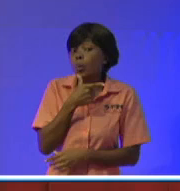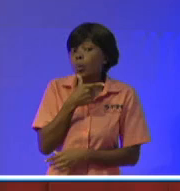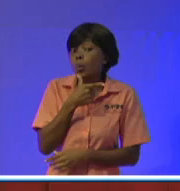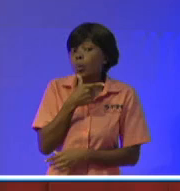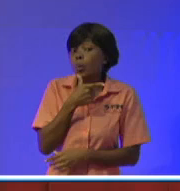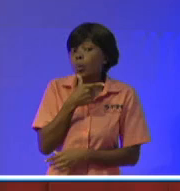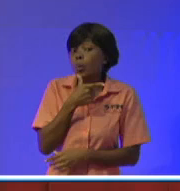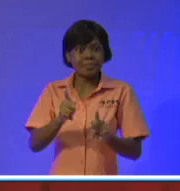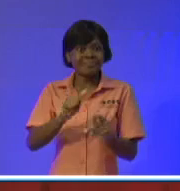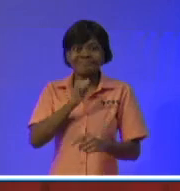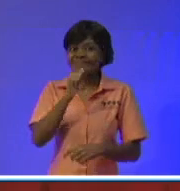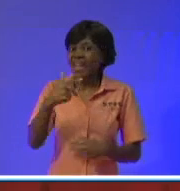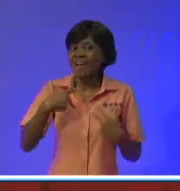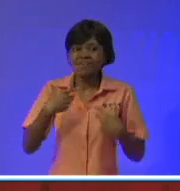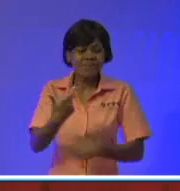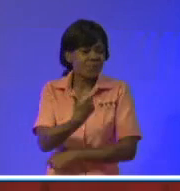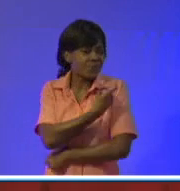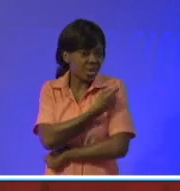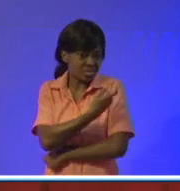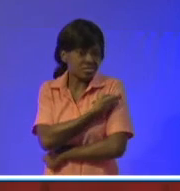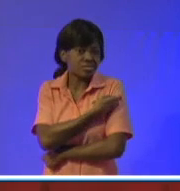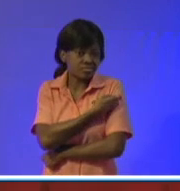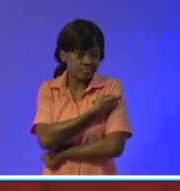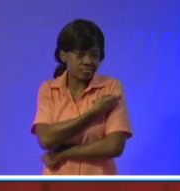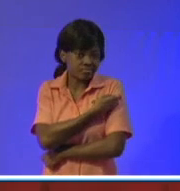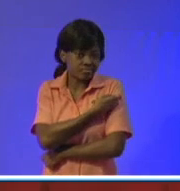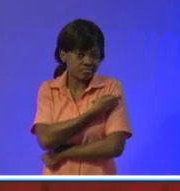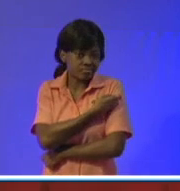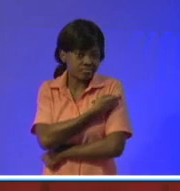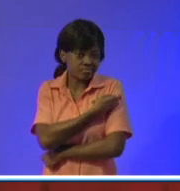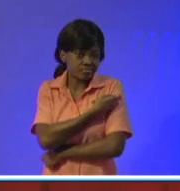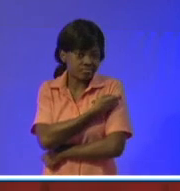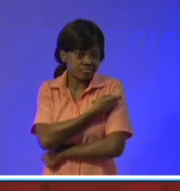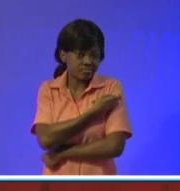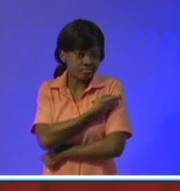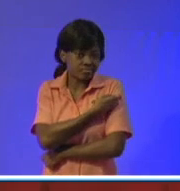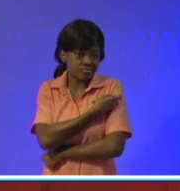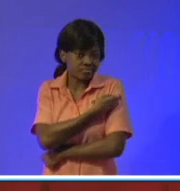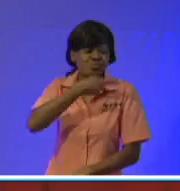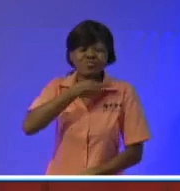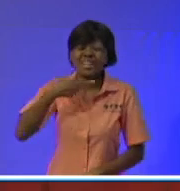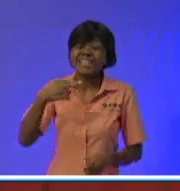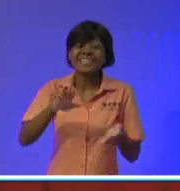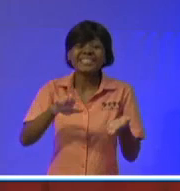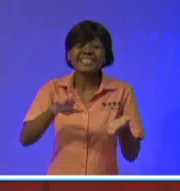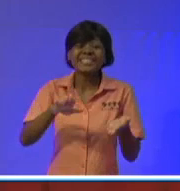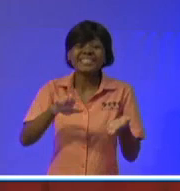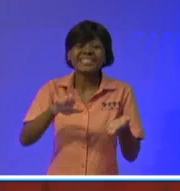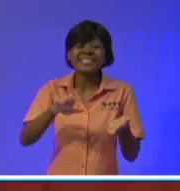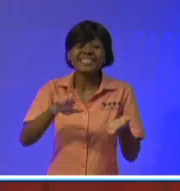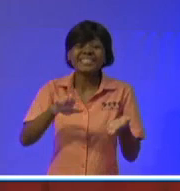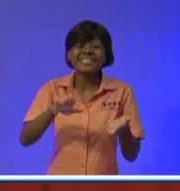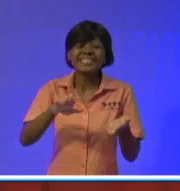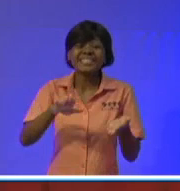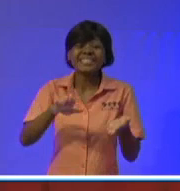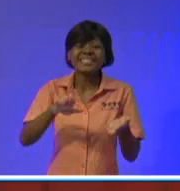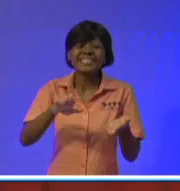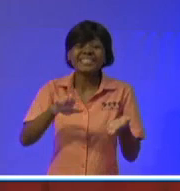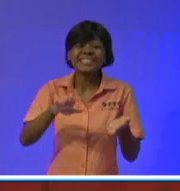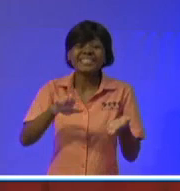And we thank you, Dr. Surjit Singh. I now invite the Honorable Terence Dyal Singh, Minister of